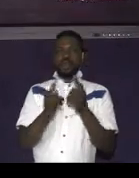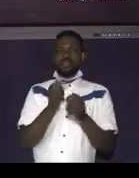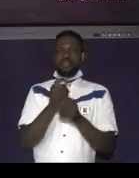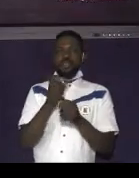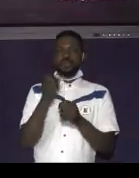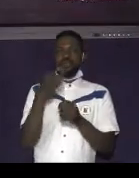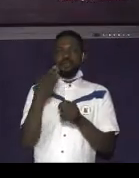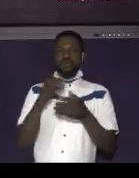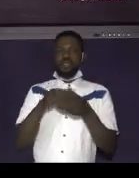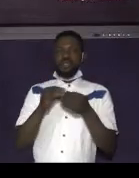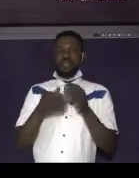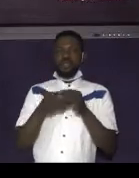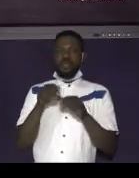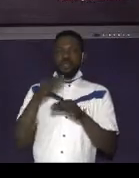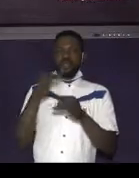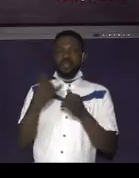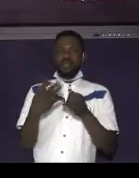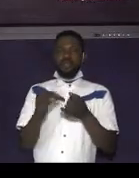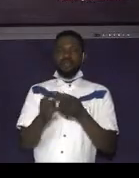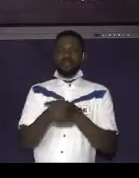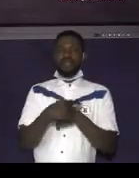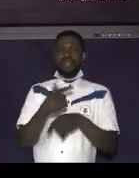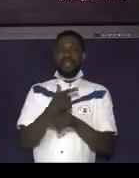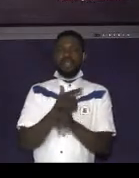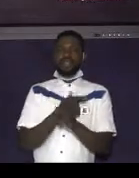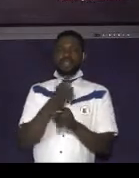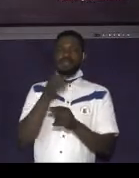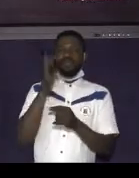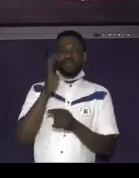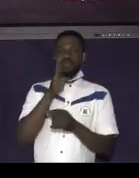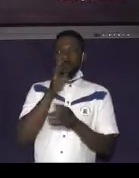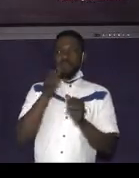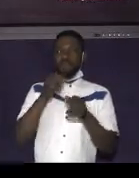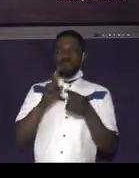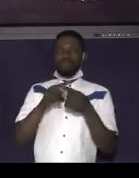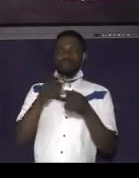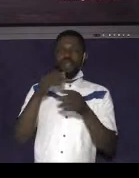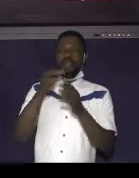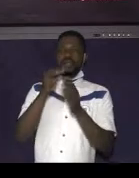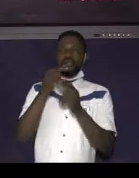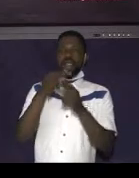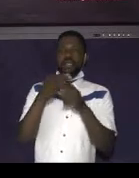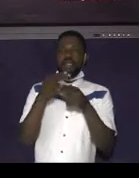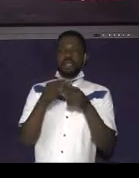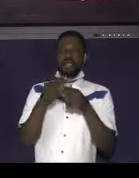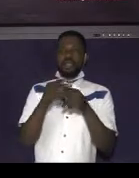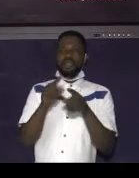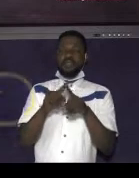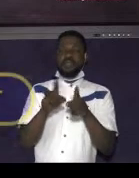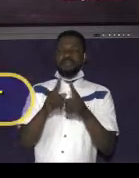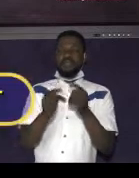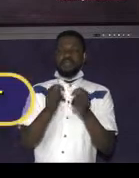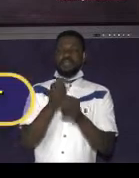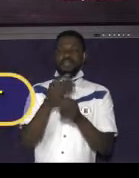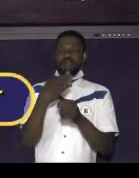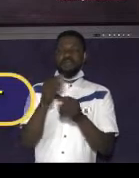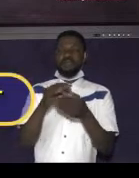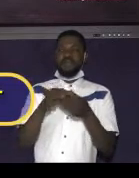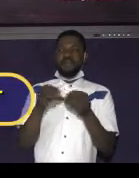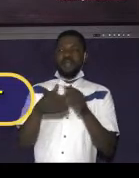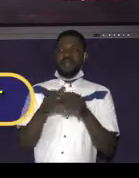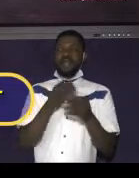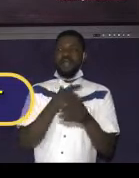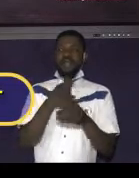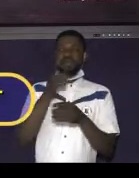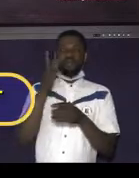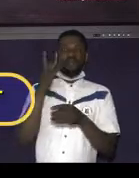sentences. So by the end of today's lesson, you should be able to name different types of sentences, and you